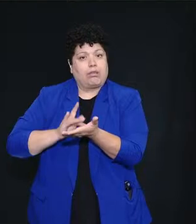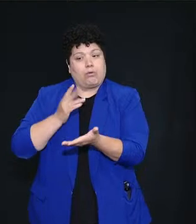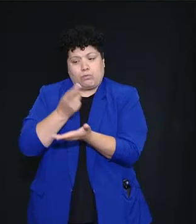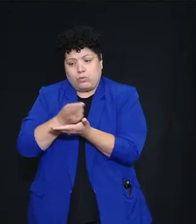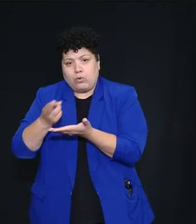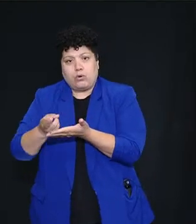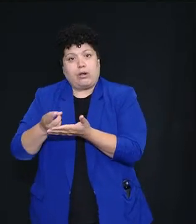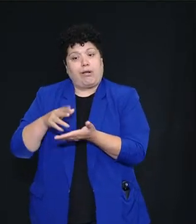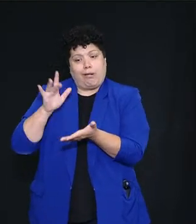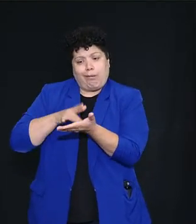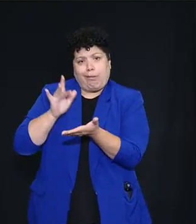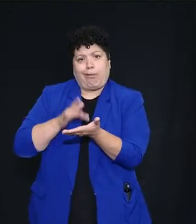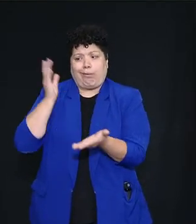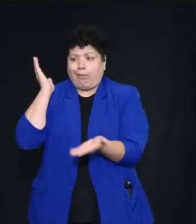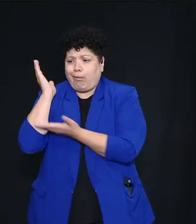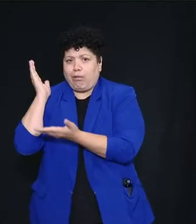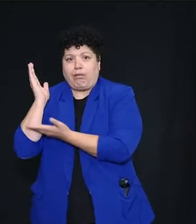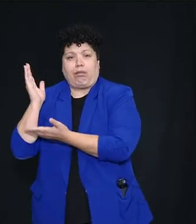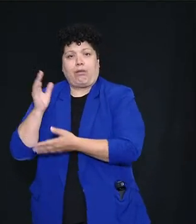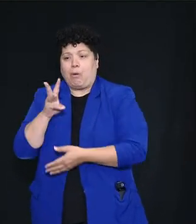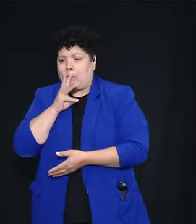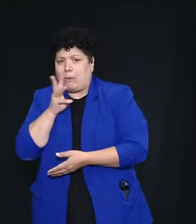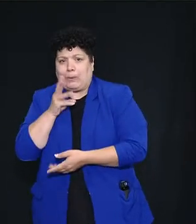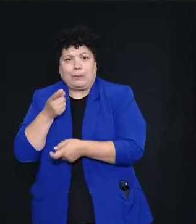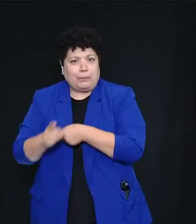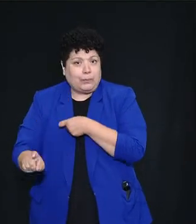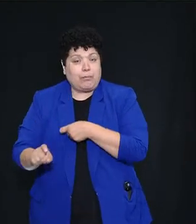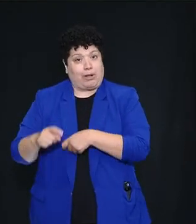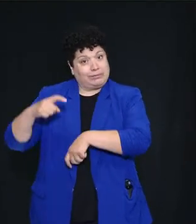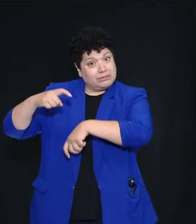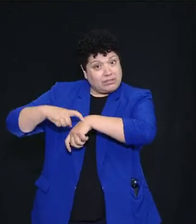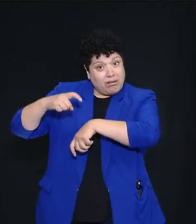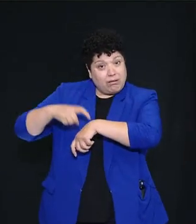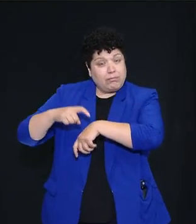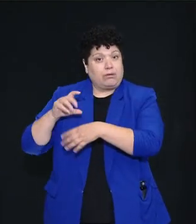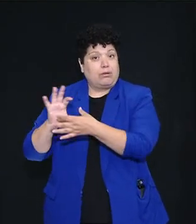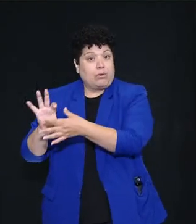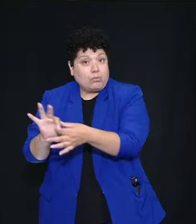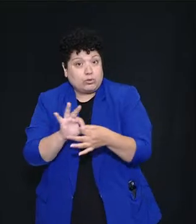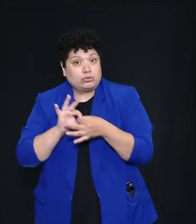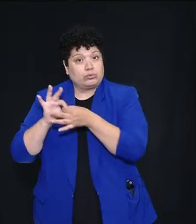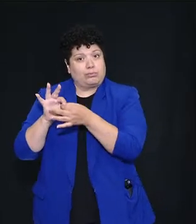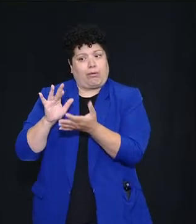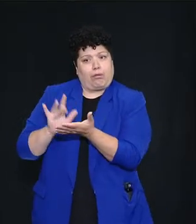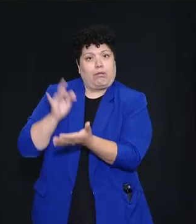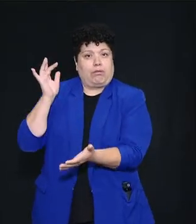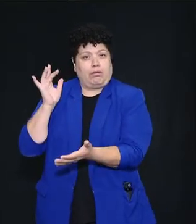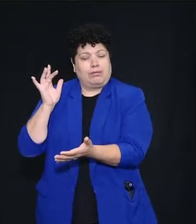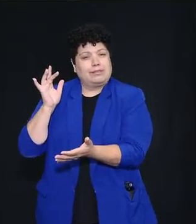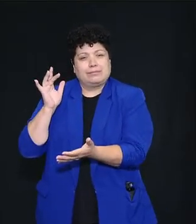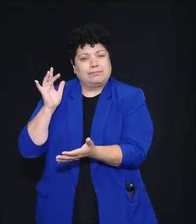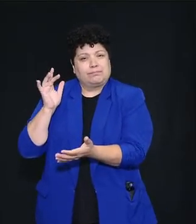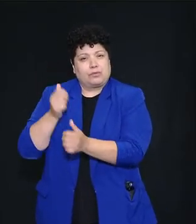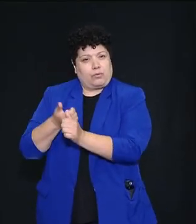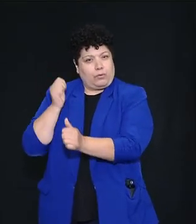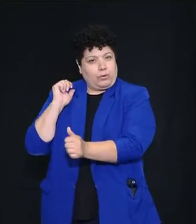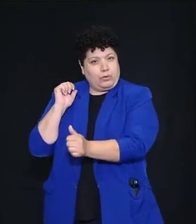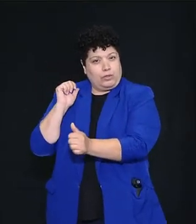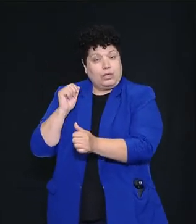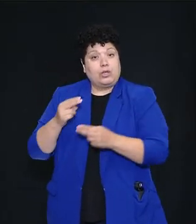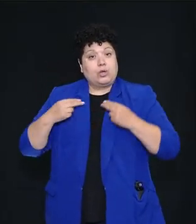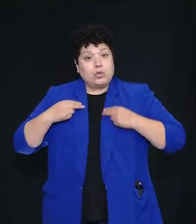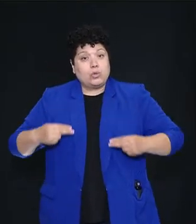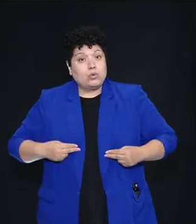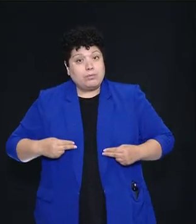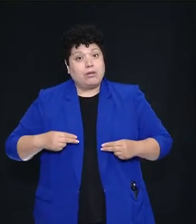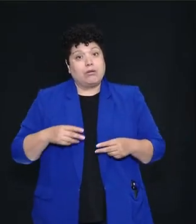not only creation, but also time and relationships, and to base human activity